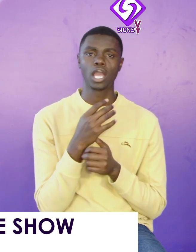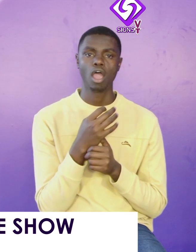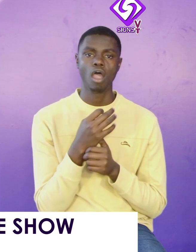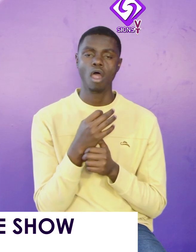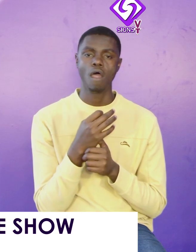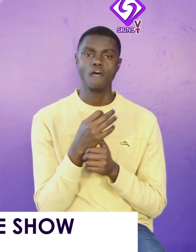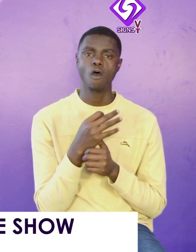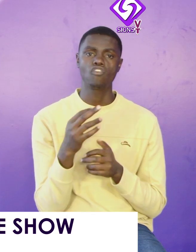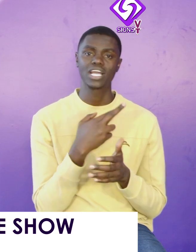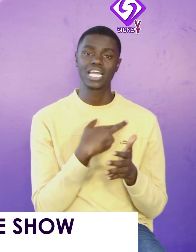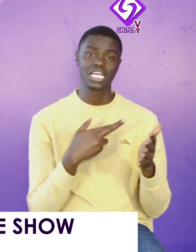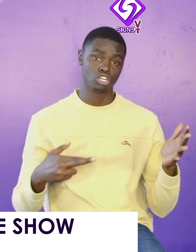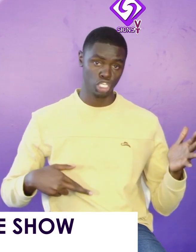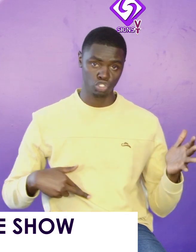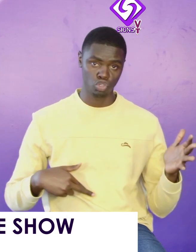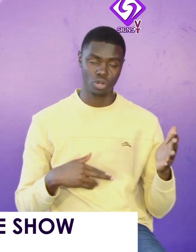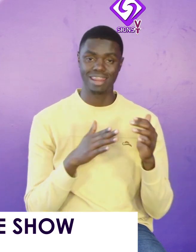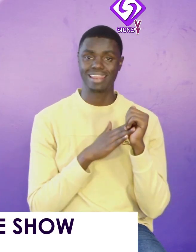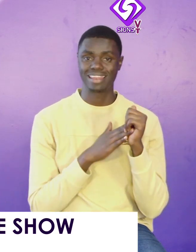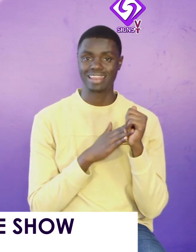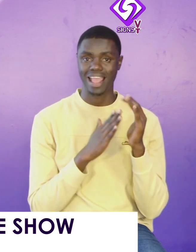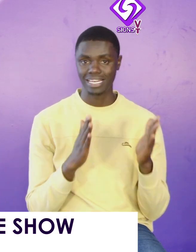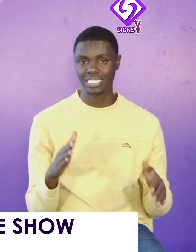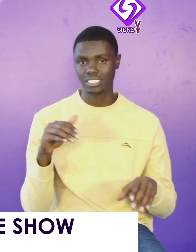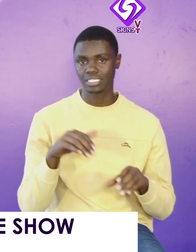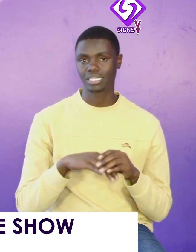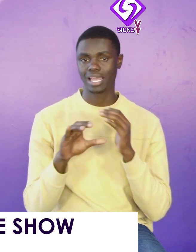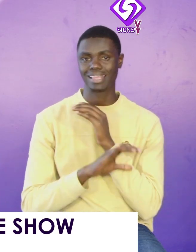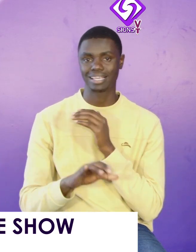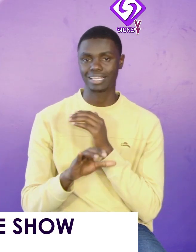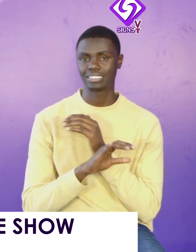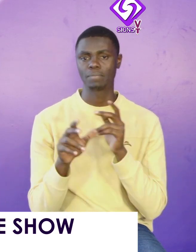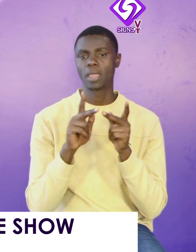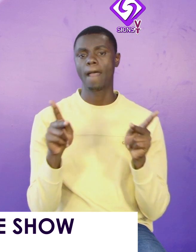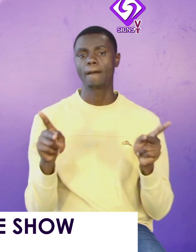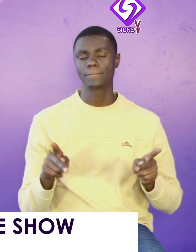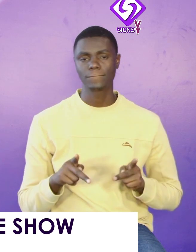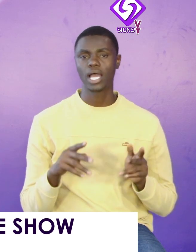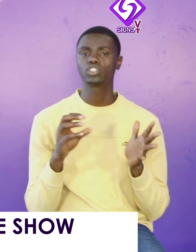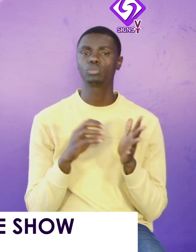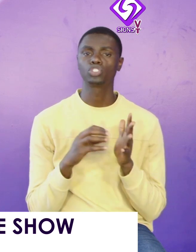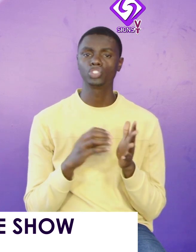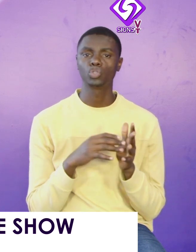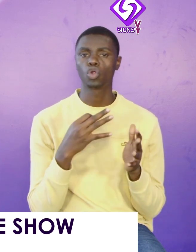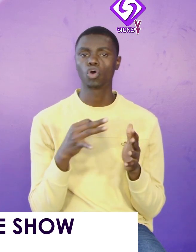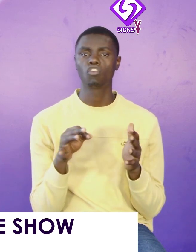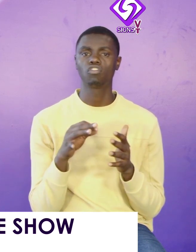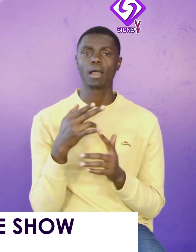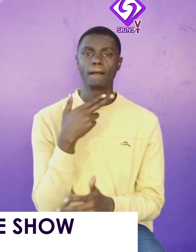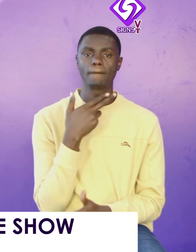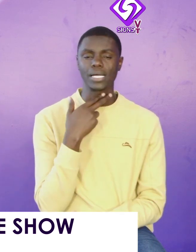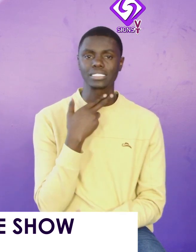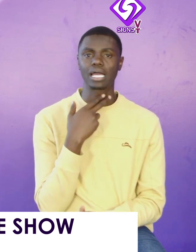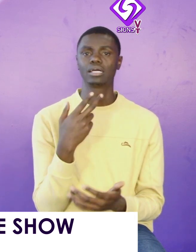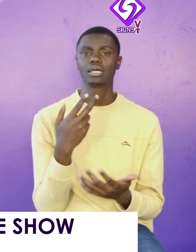this, religious leaders in the country? The place of the religious minister and the place of the